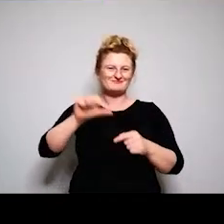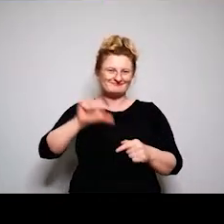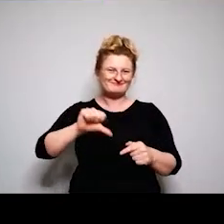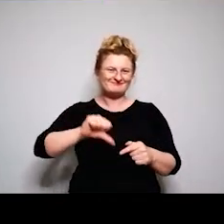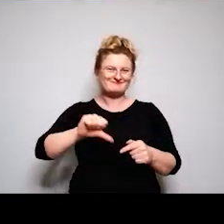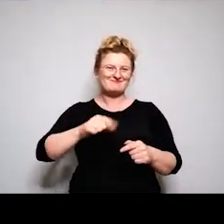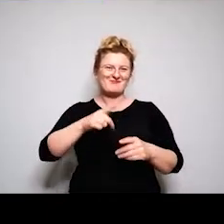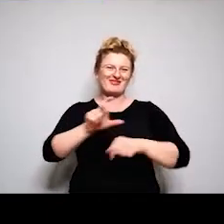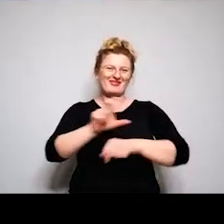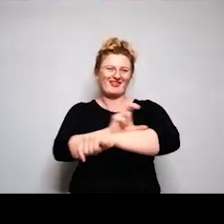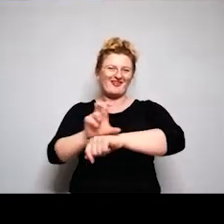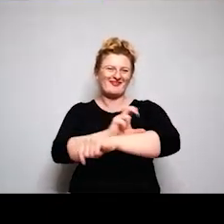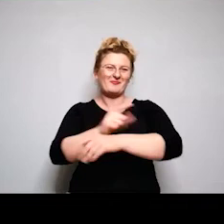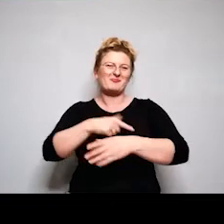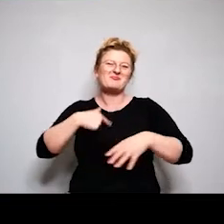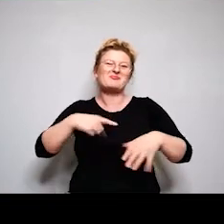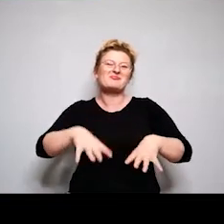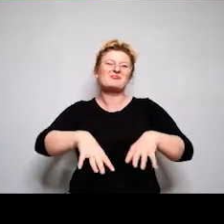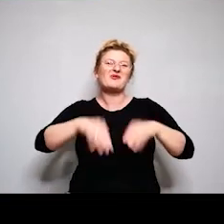Great.